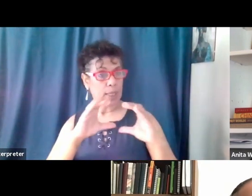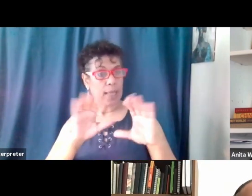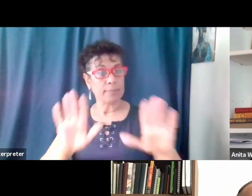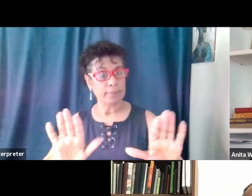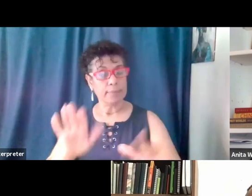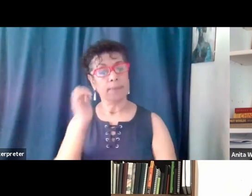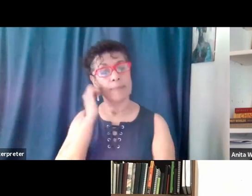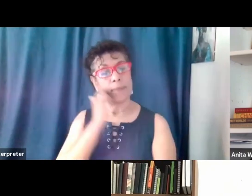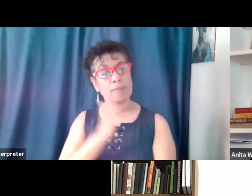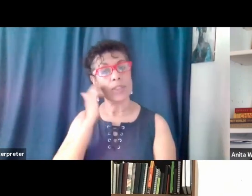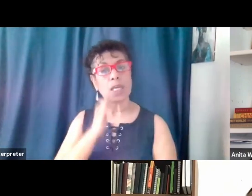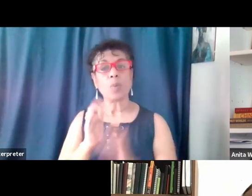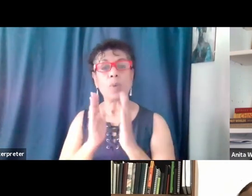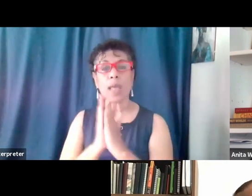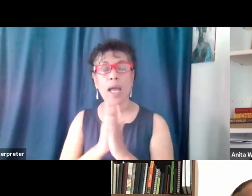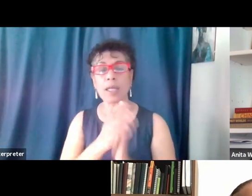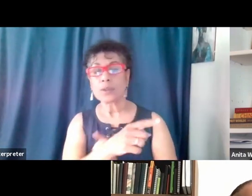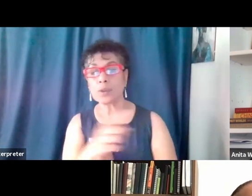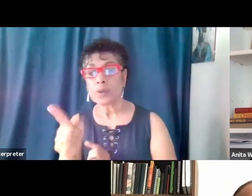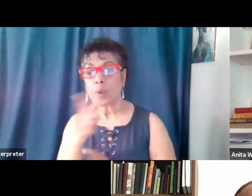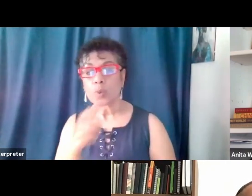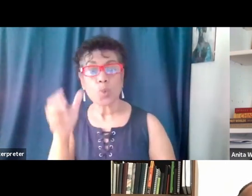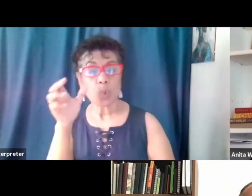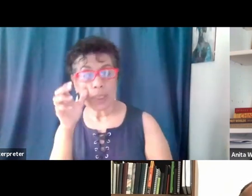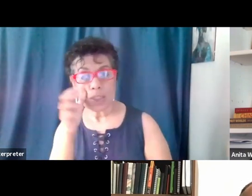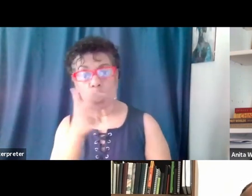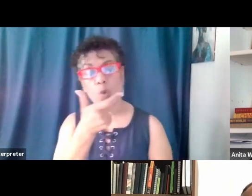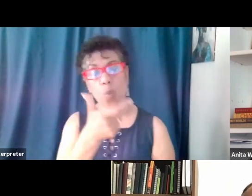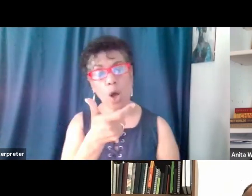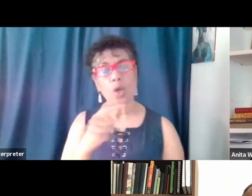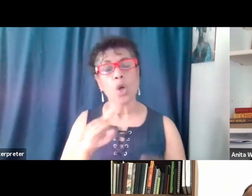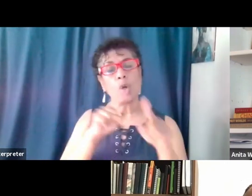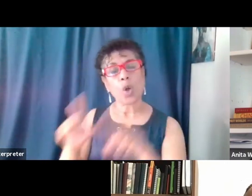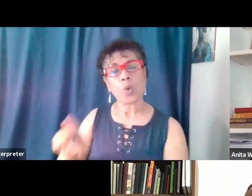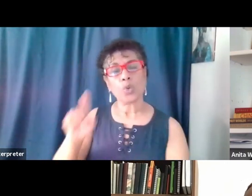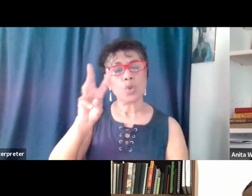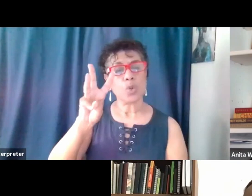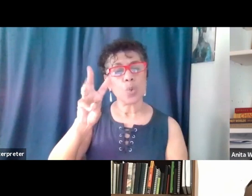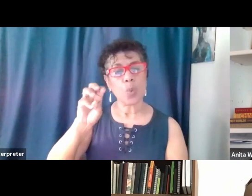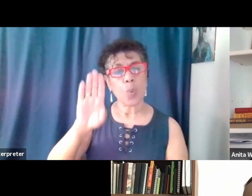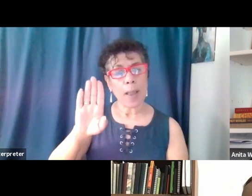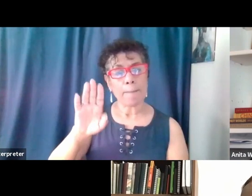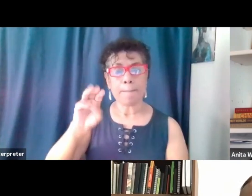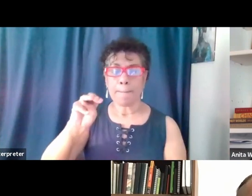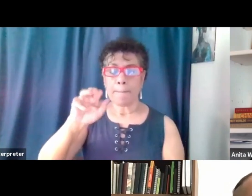we're asking people who are listening or watching to go to the website